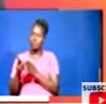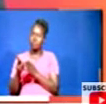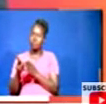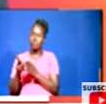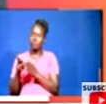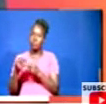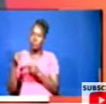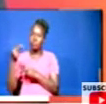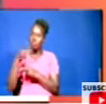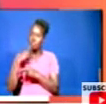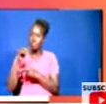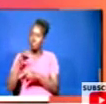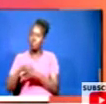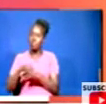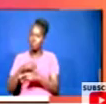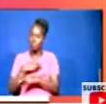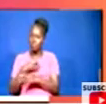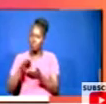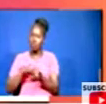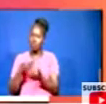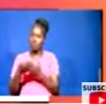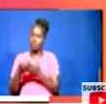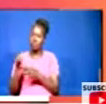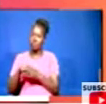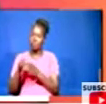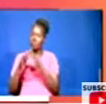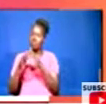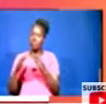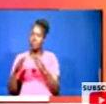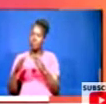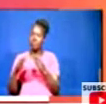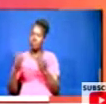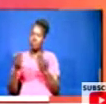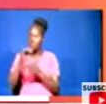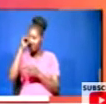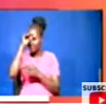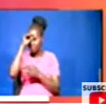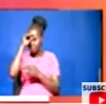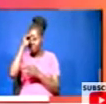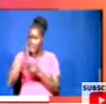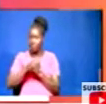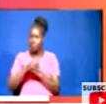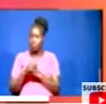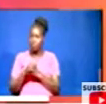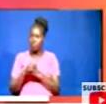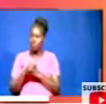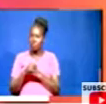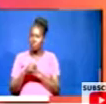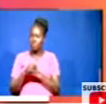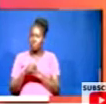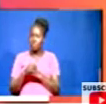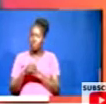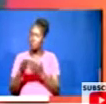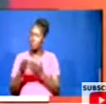high. So getting pension funds to invest in housing, where the government actually defrays the costs